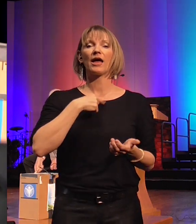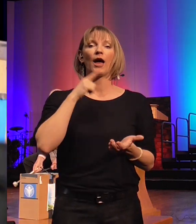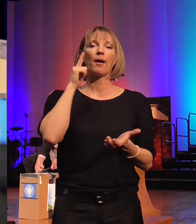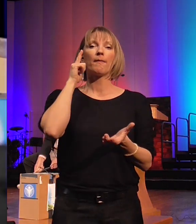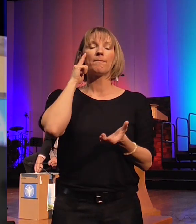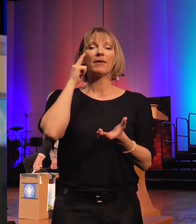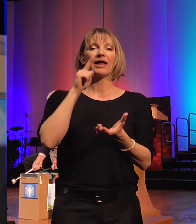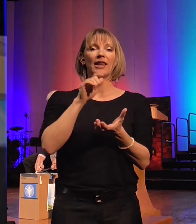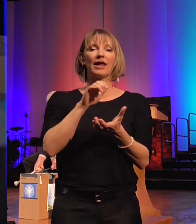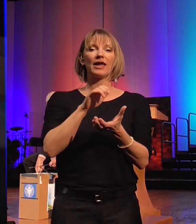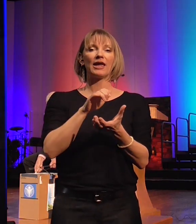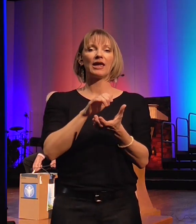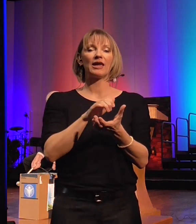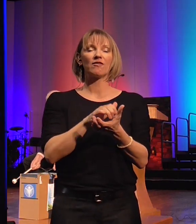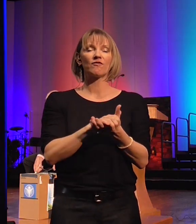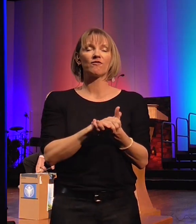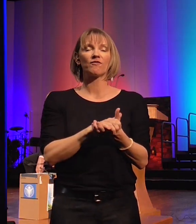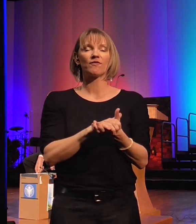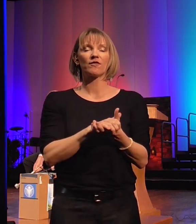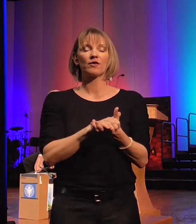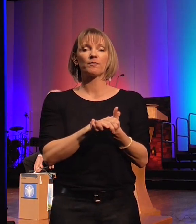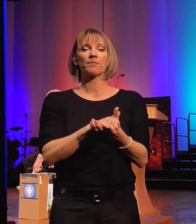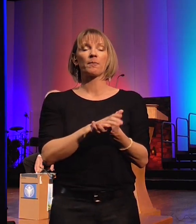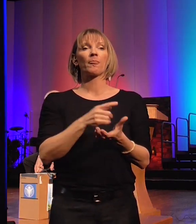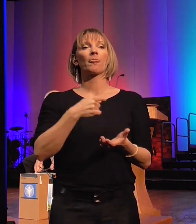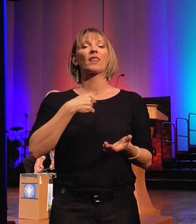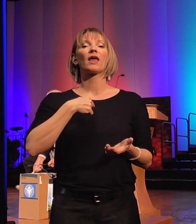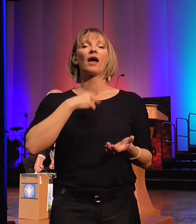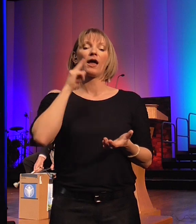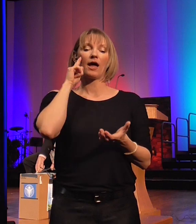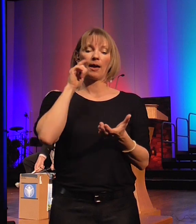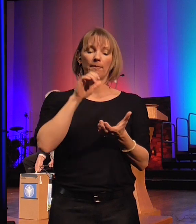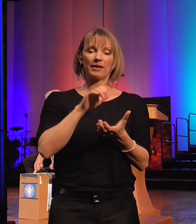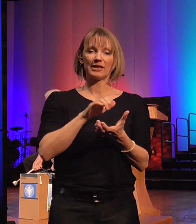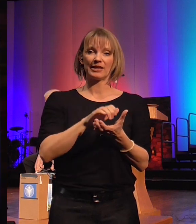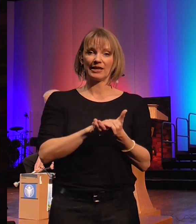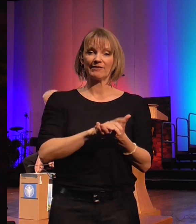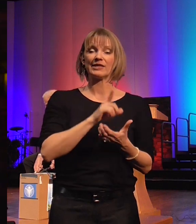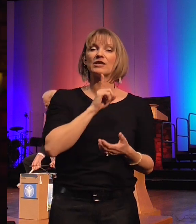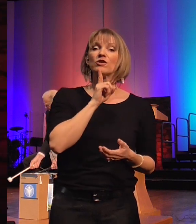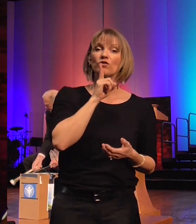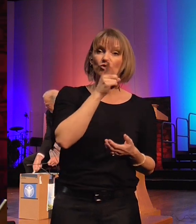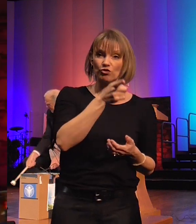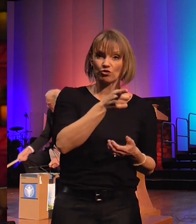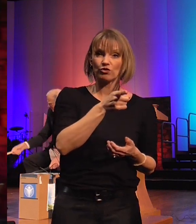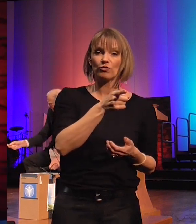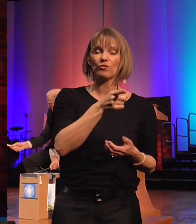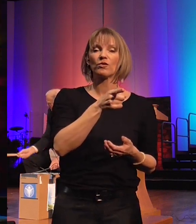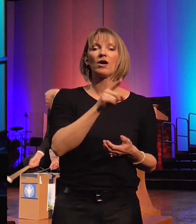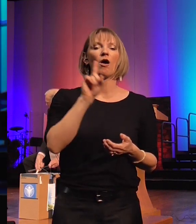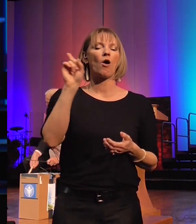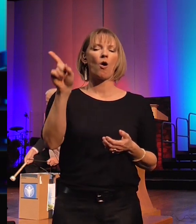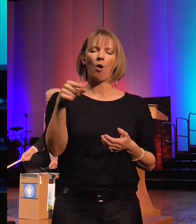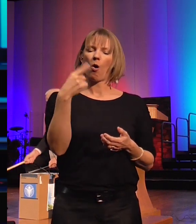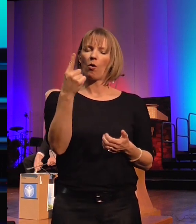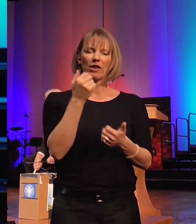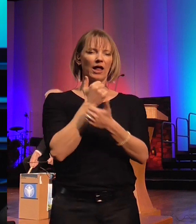I believe, what I believe is true is there's only love for